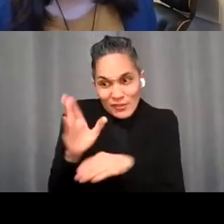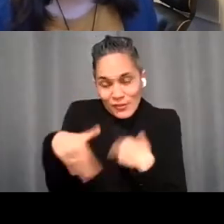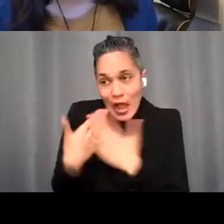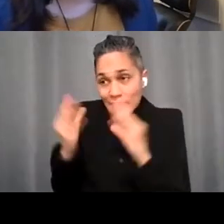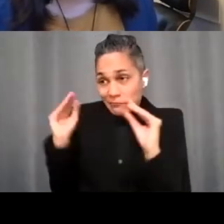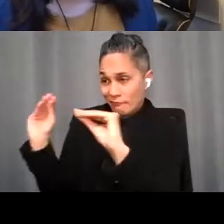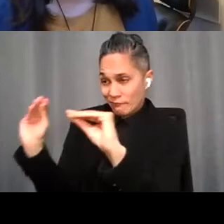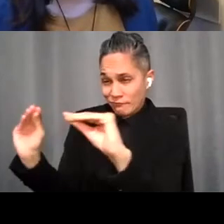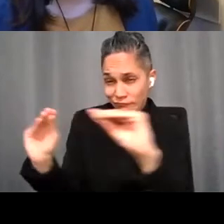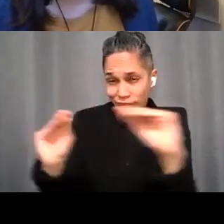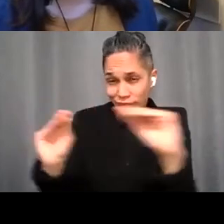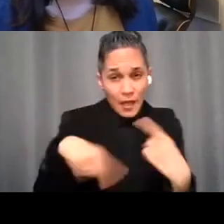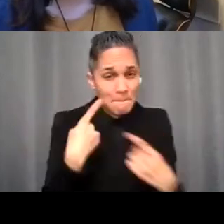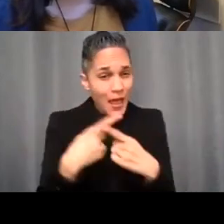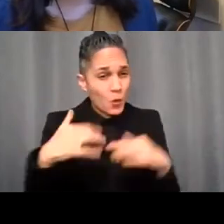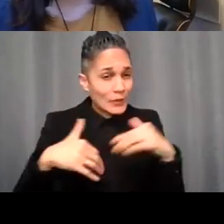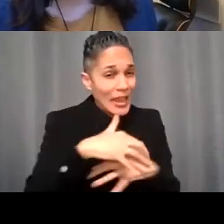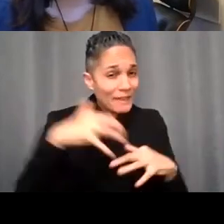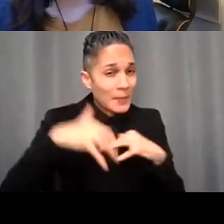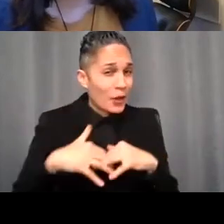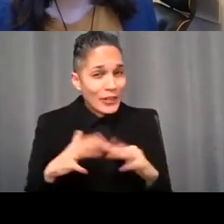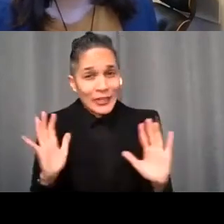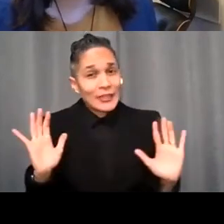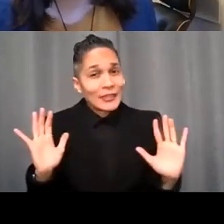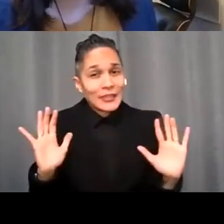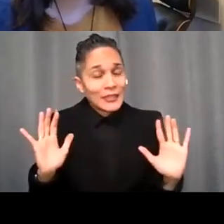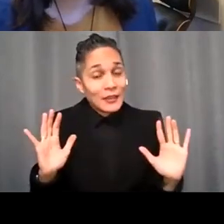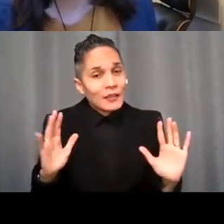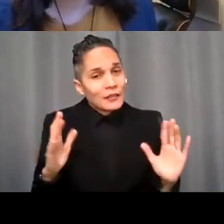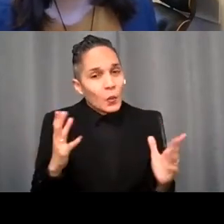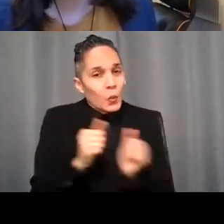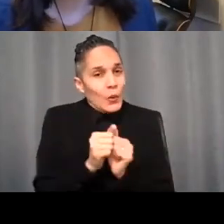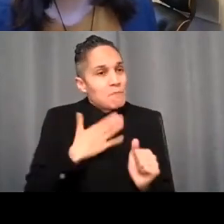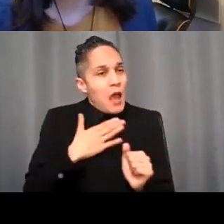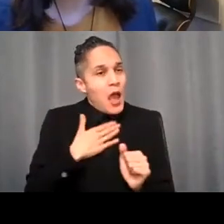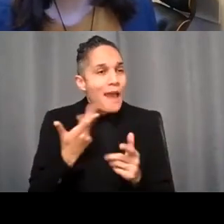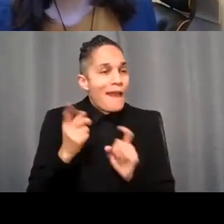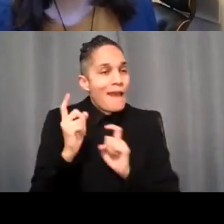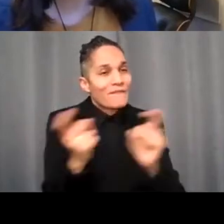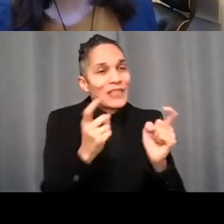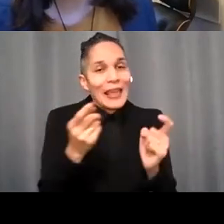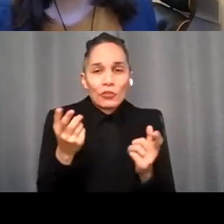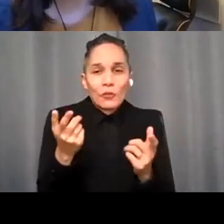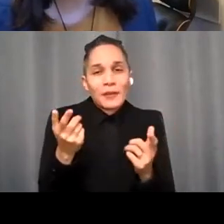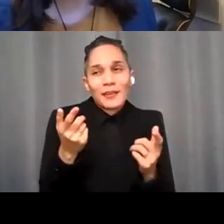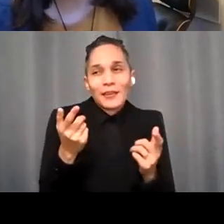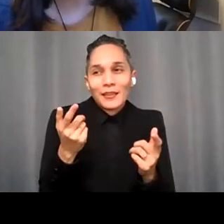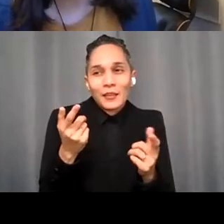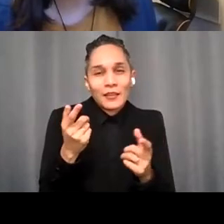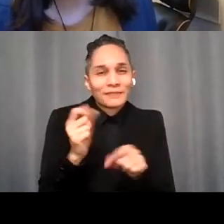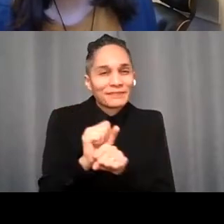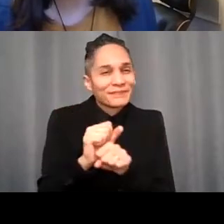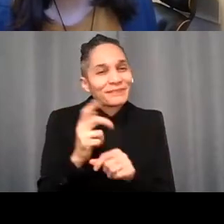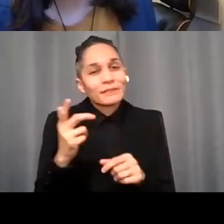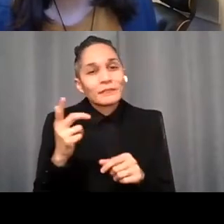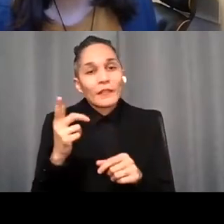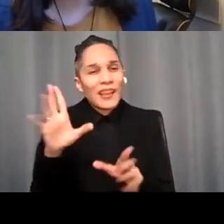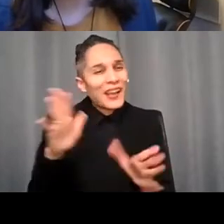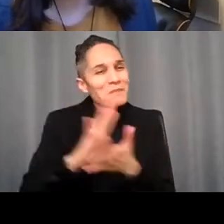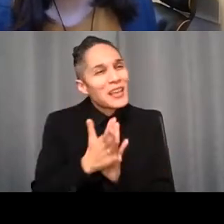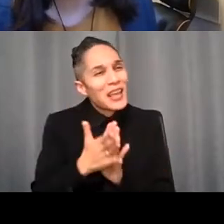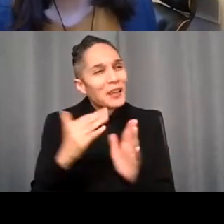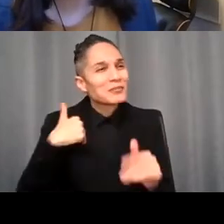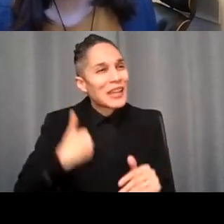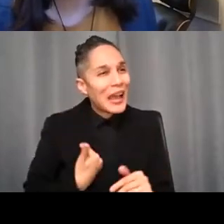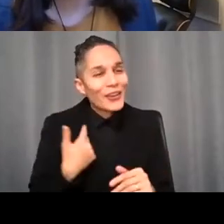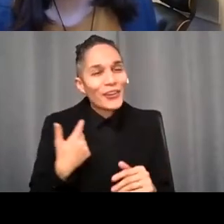people about Native Americans. And within philanthropy, and I think at some point I got tired because I felt